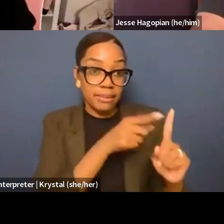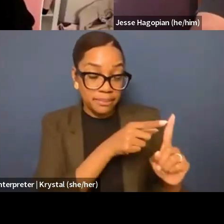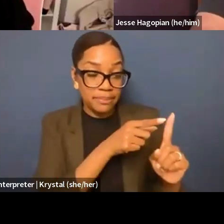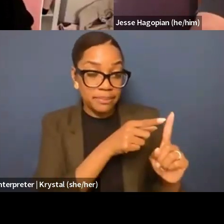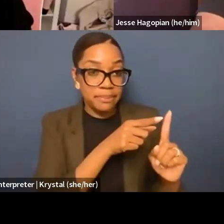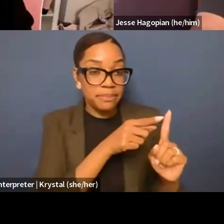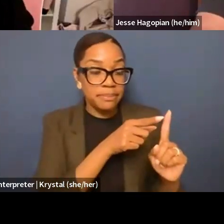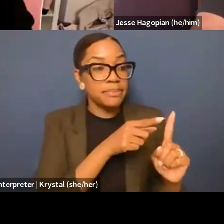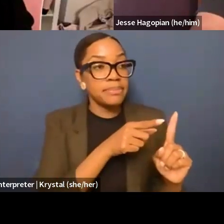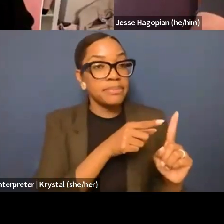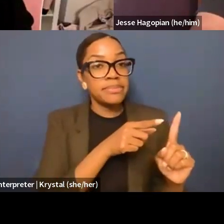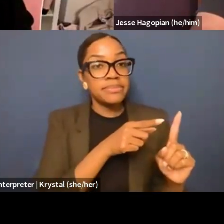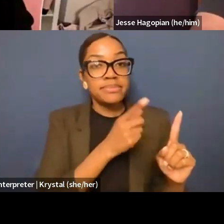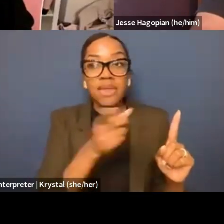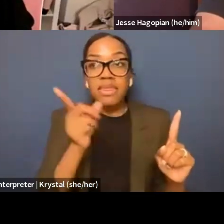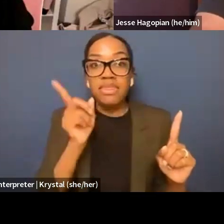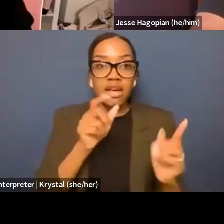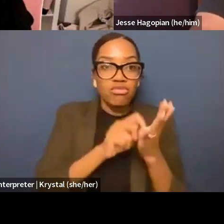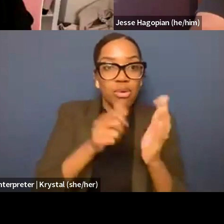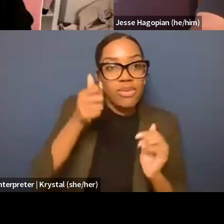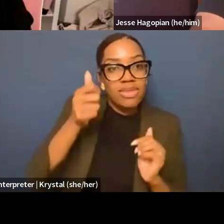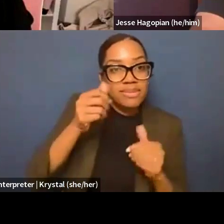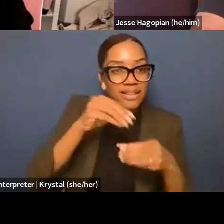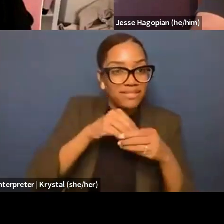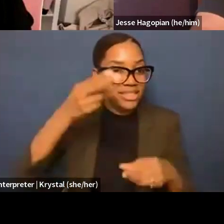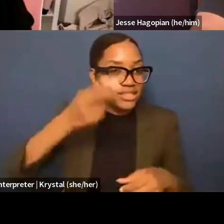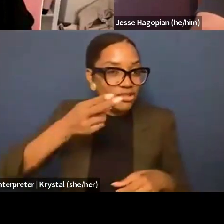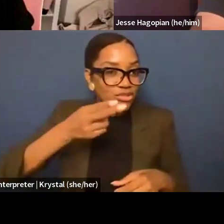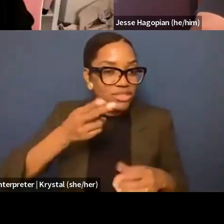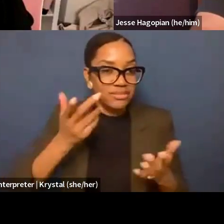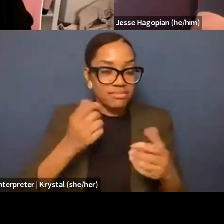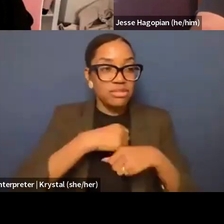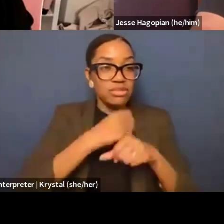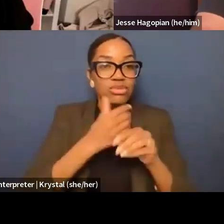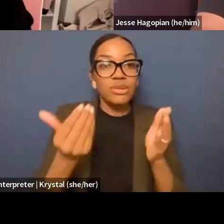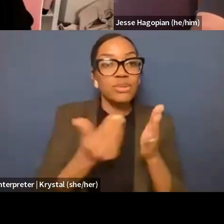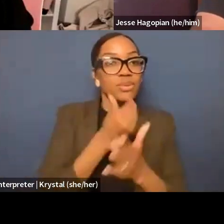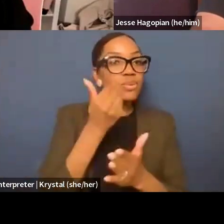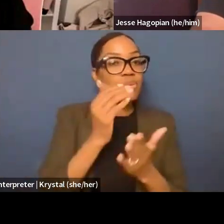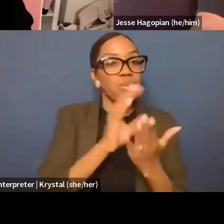into history, right? Writing new scripts of knowledge to be the basis of a liberatory